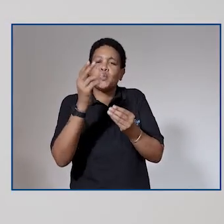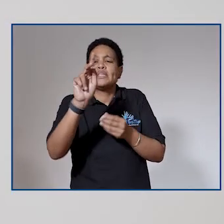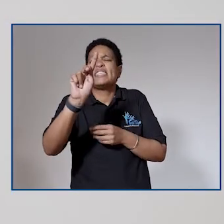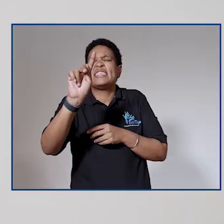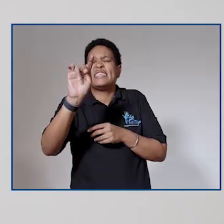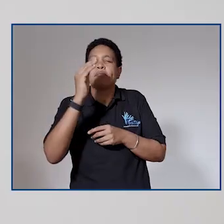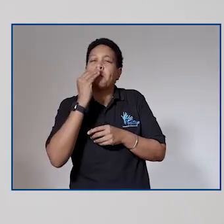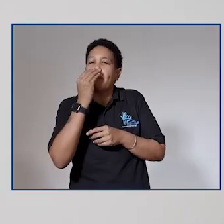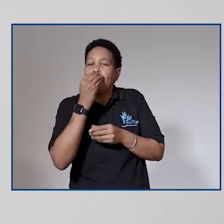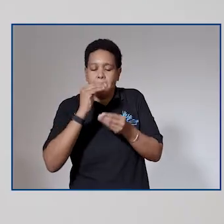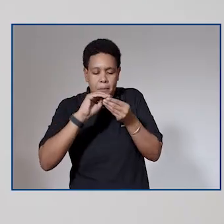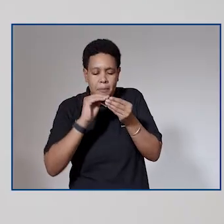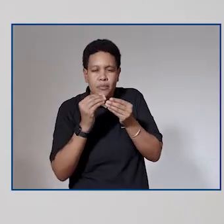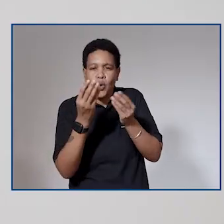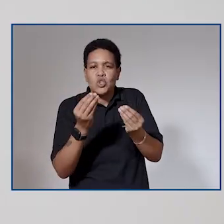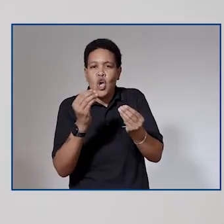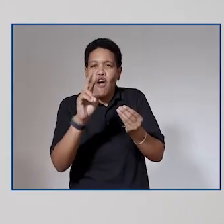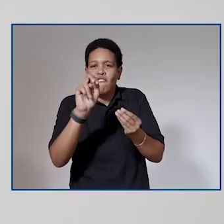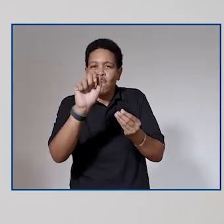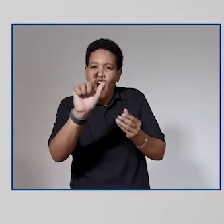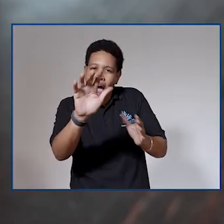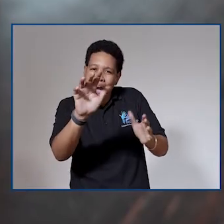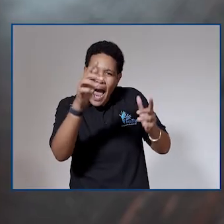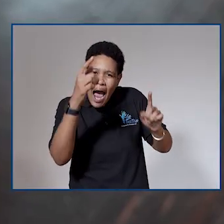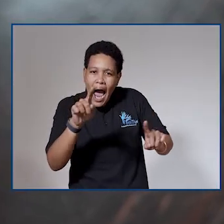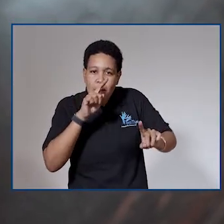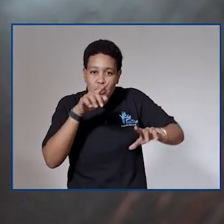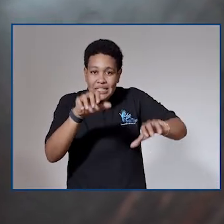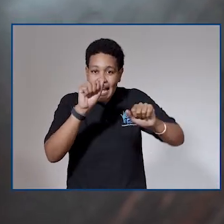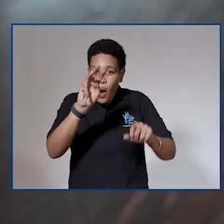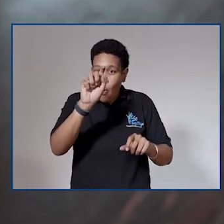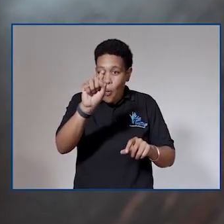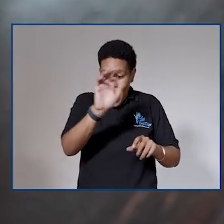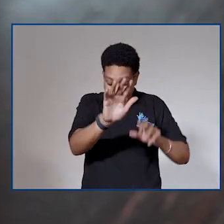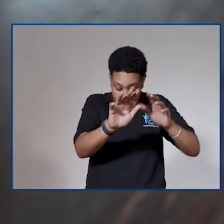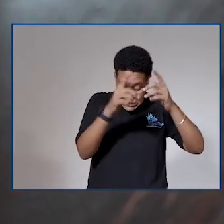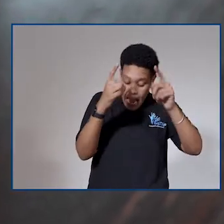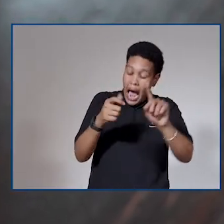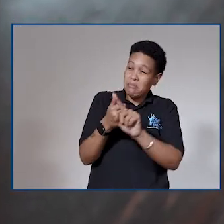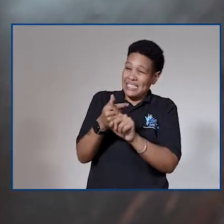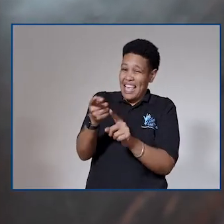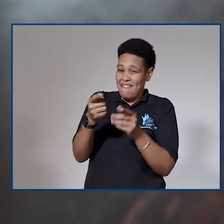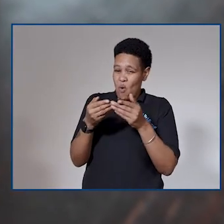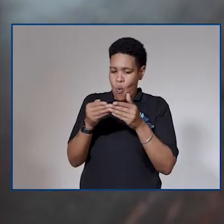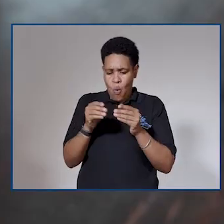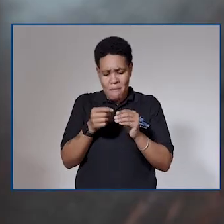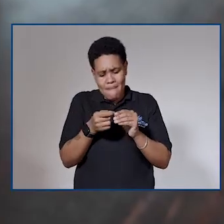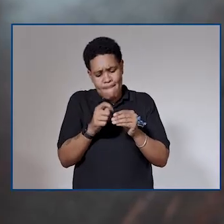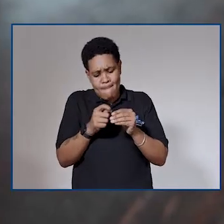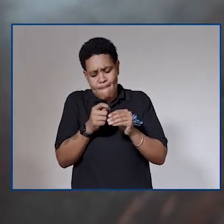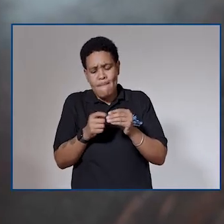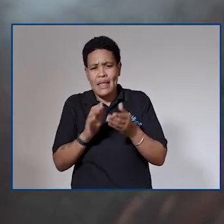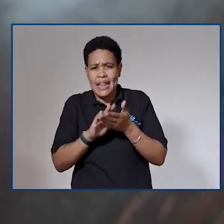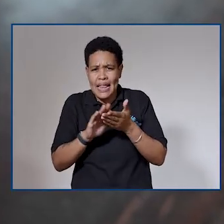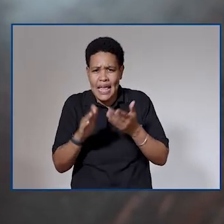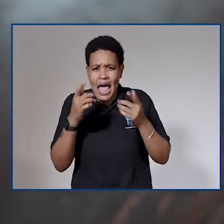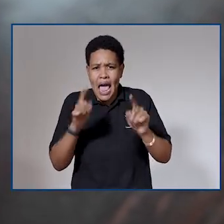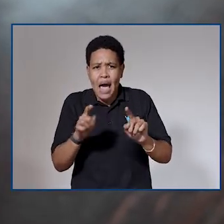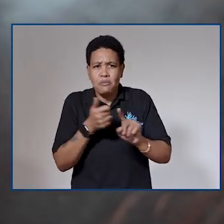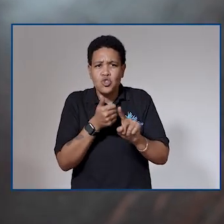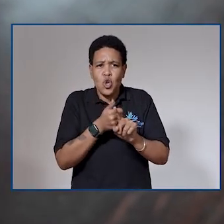or a soft rag, and you take out the wax out of the openings of the hearing aid. So this is an